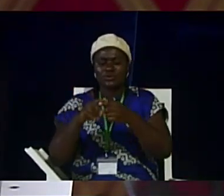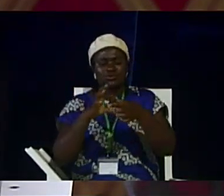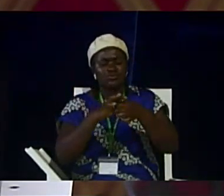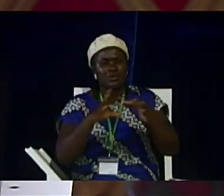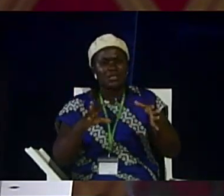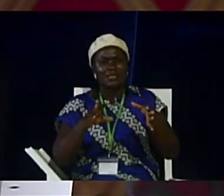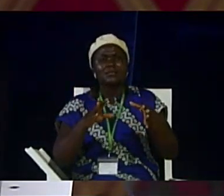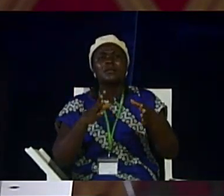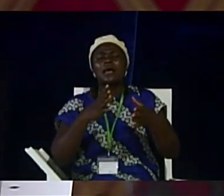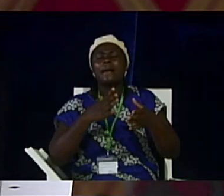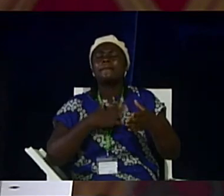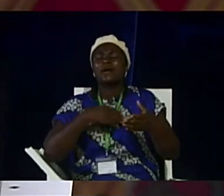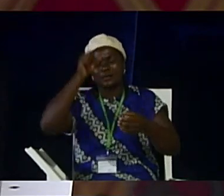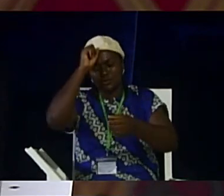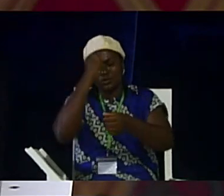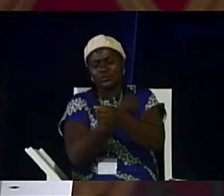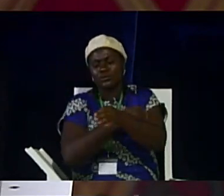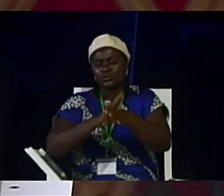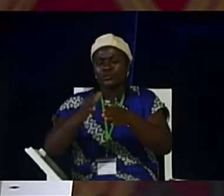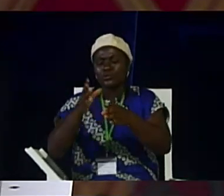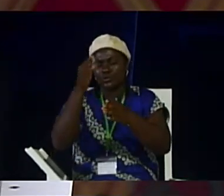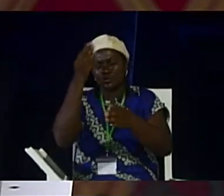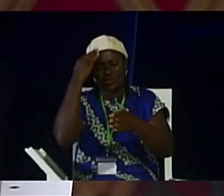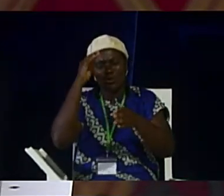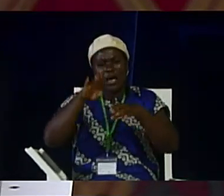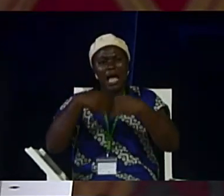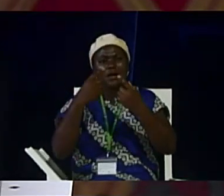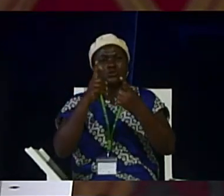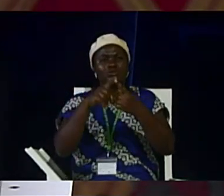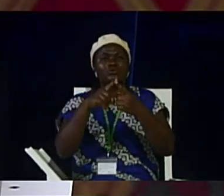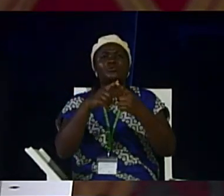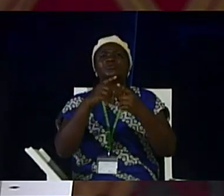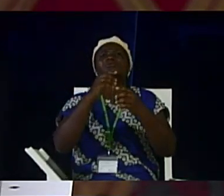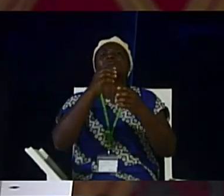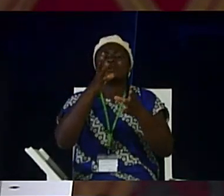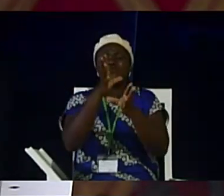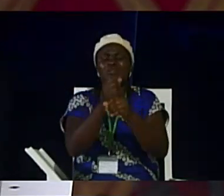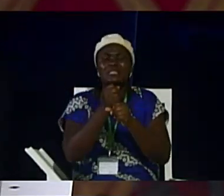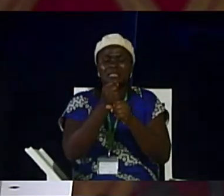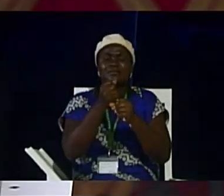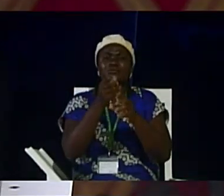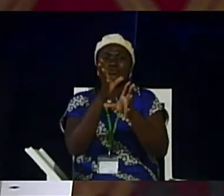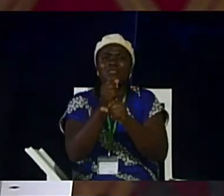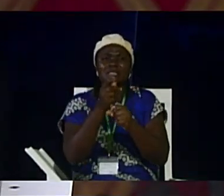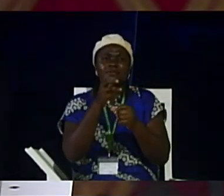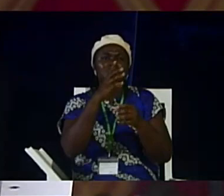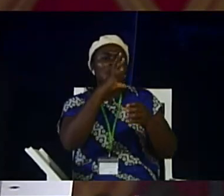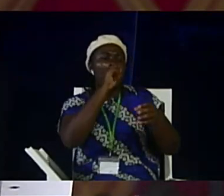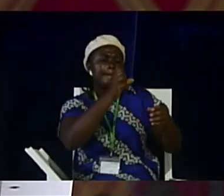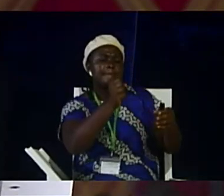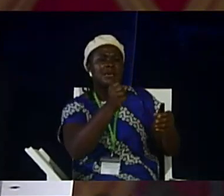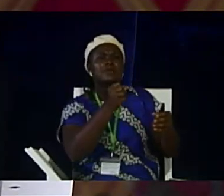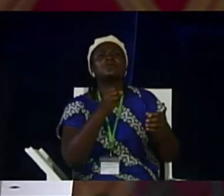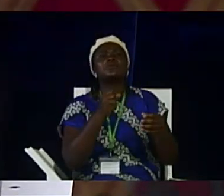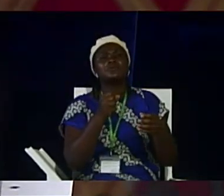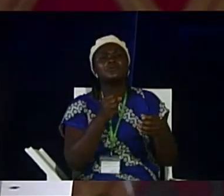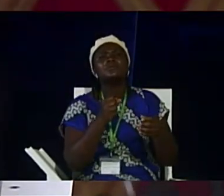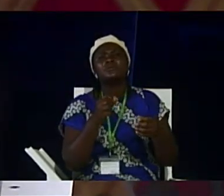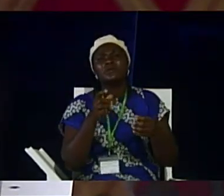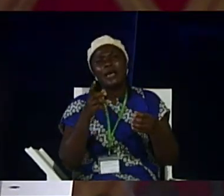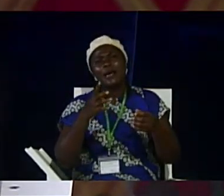to receive. The doctor told my wife that she would have to pump her